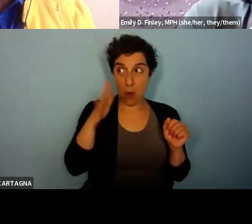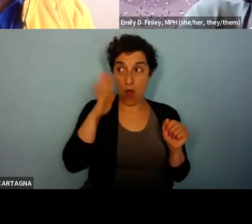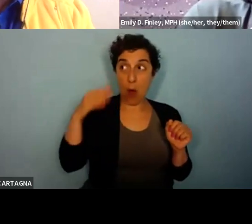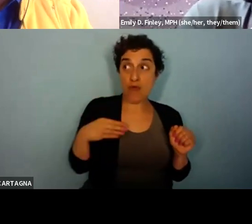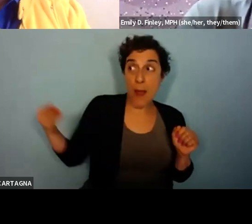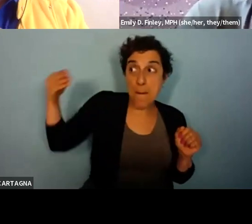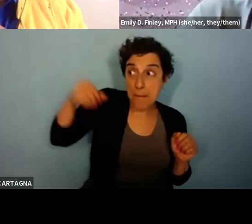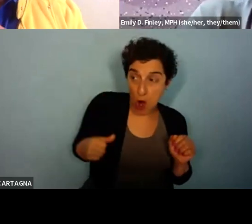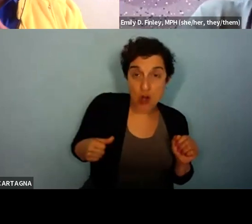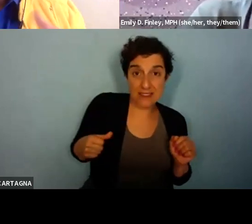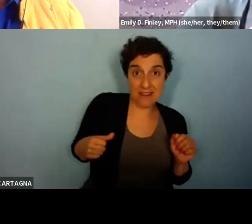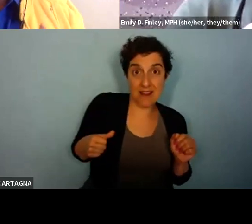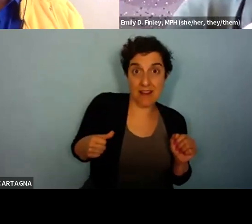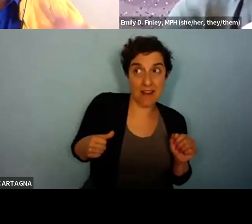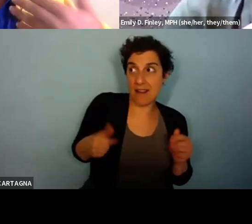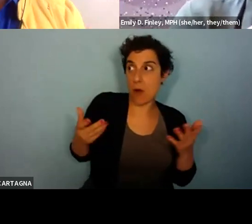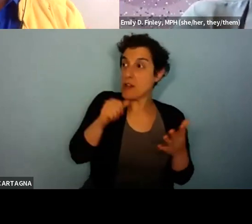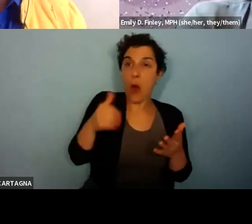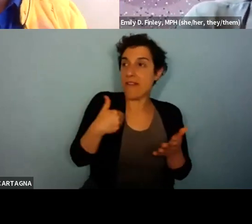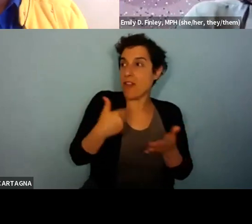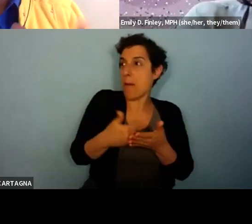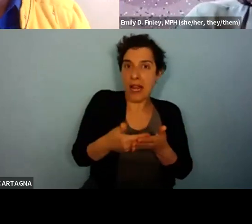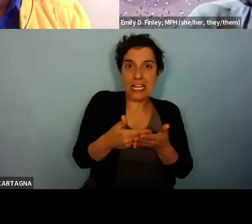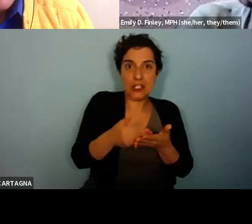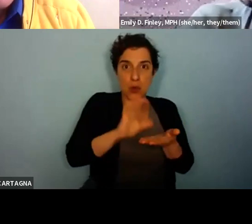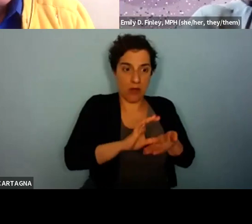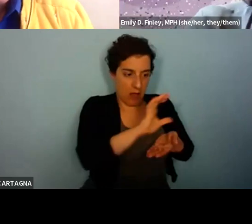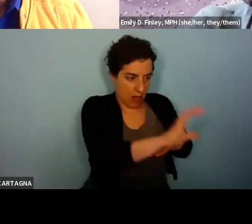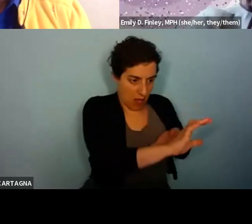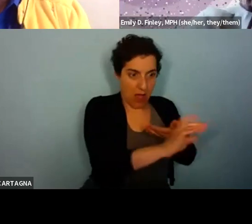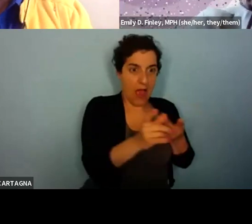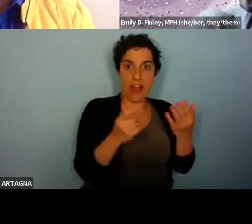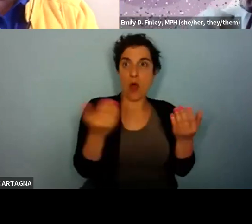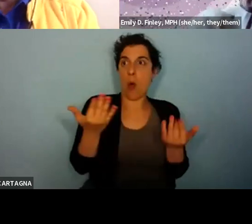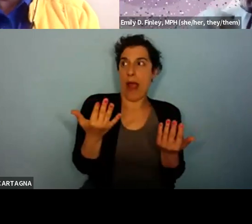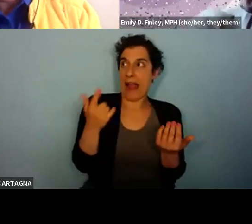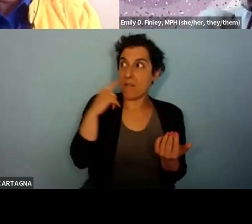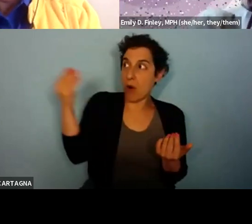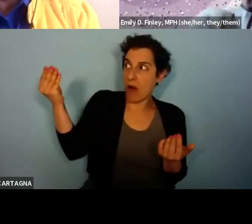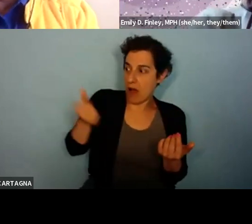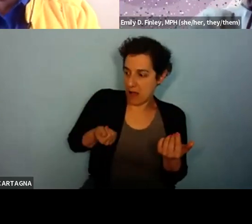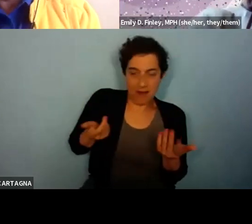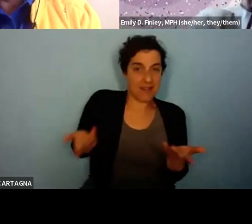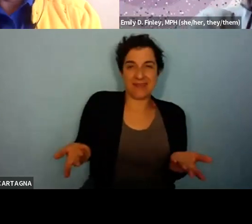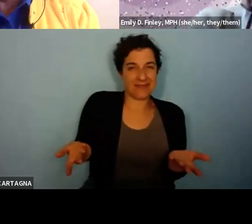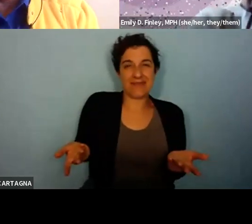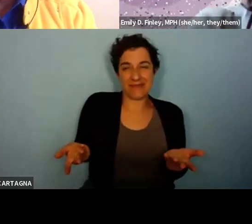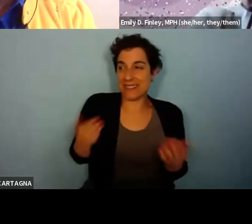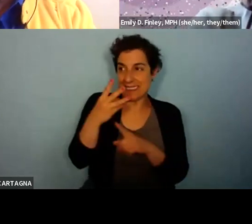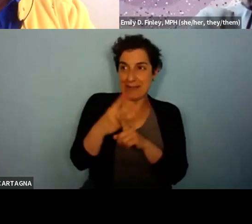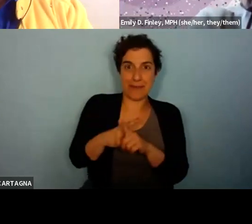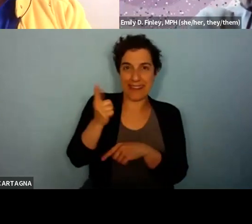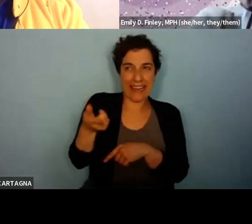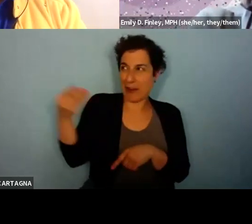the cost. And they say, we don't even have money to put up front in order to be reimbursed like 6 months